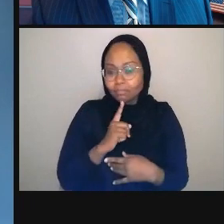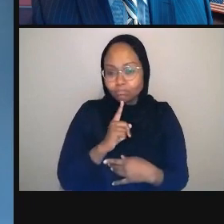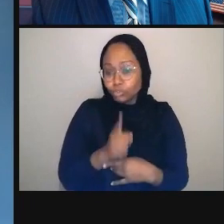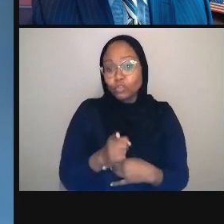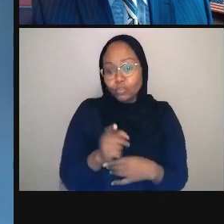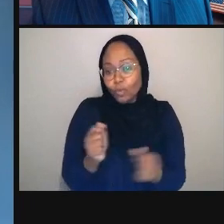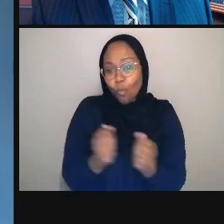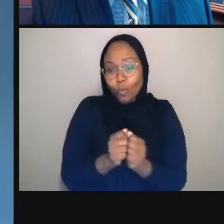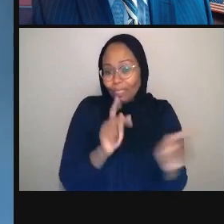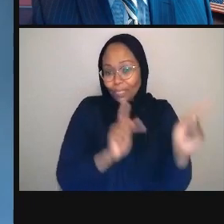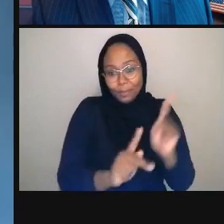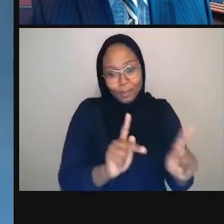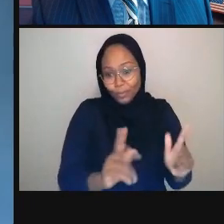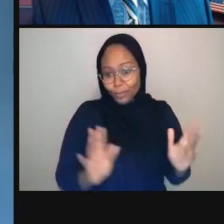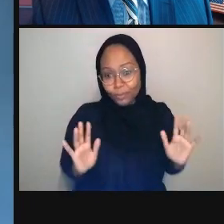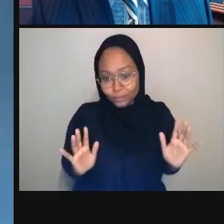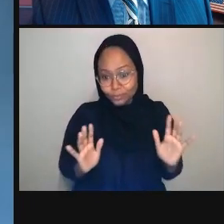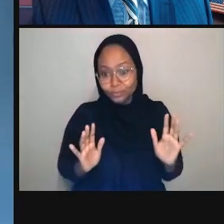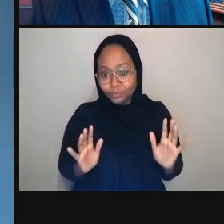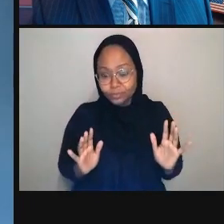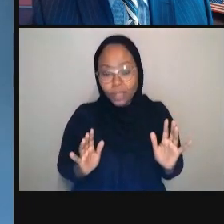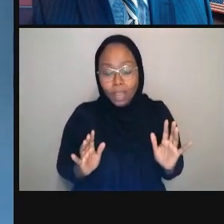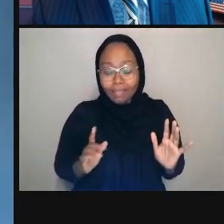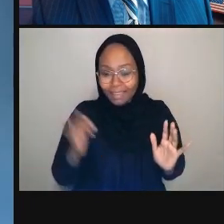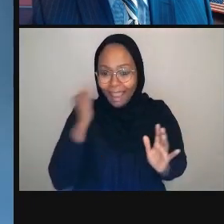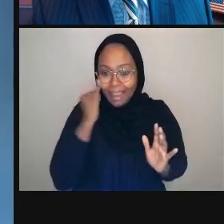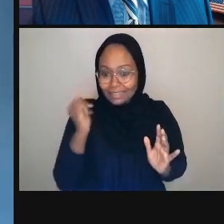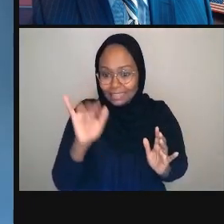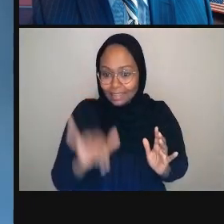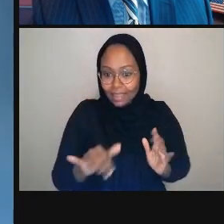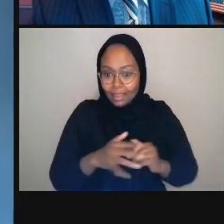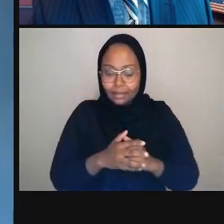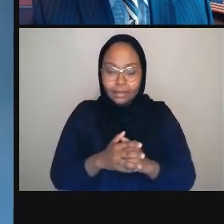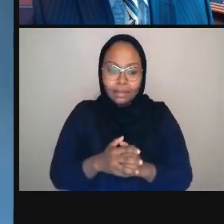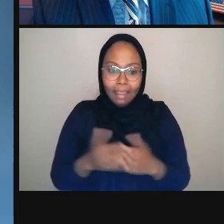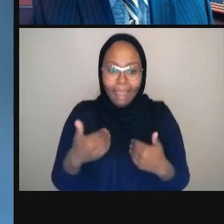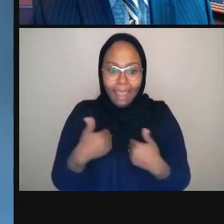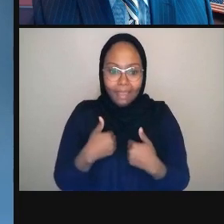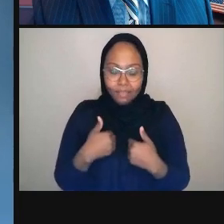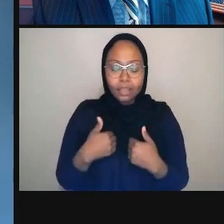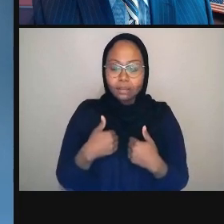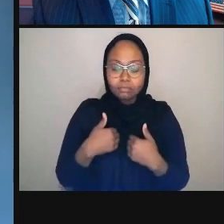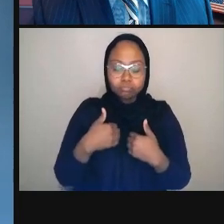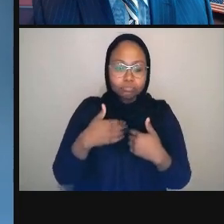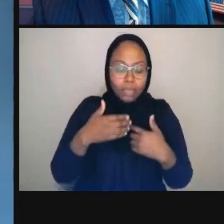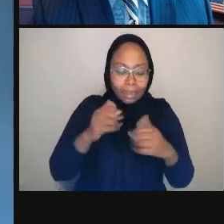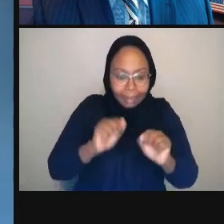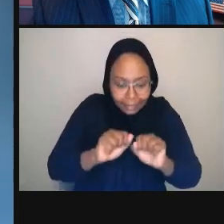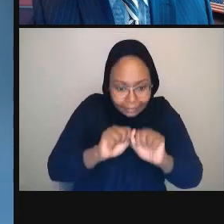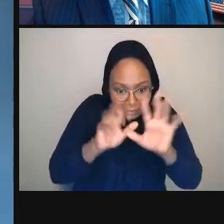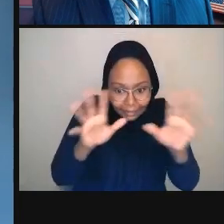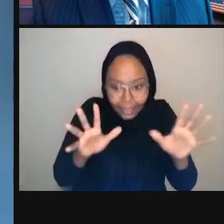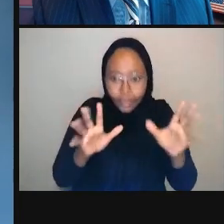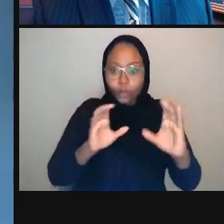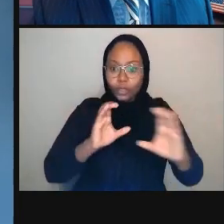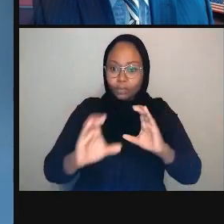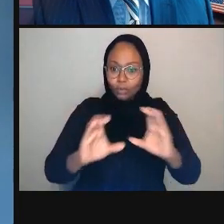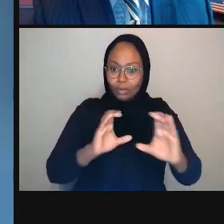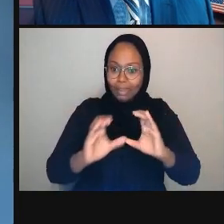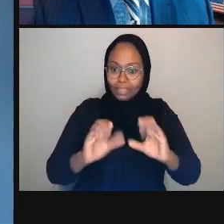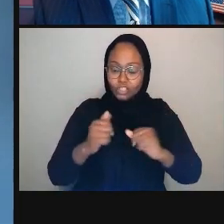people. We have to be truthful with them. You know, the idea that having transparency and clear communication. One of the